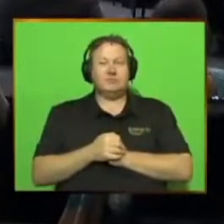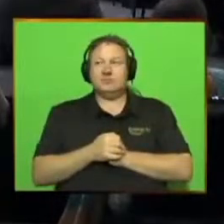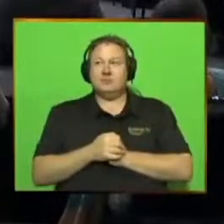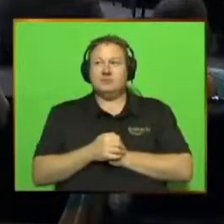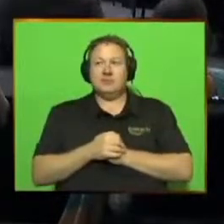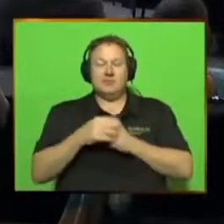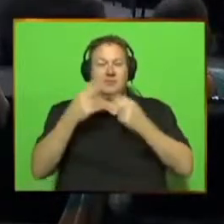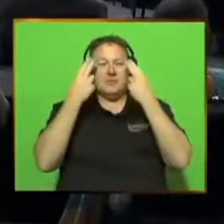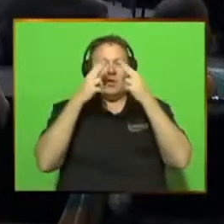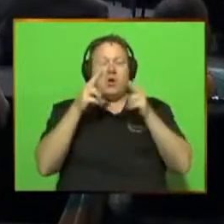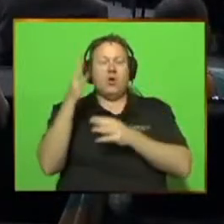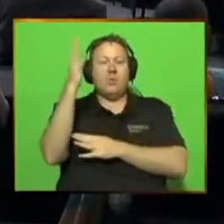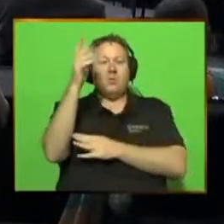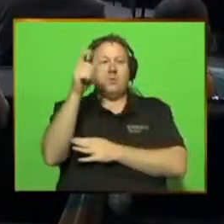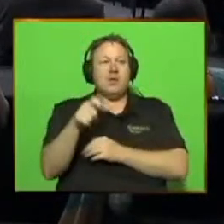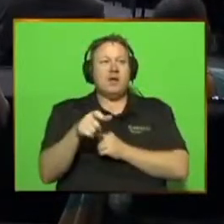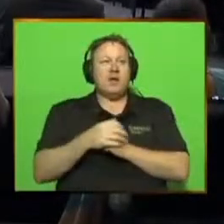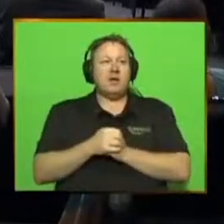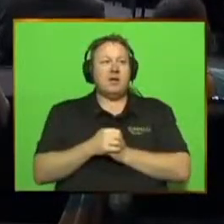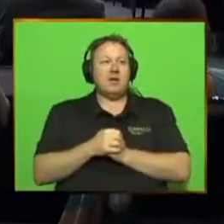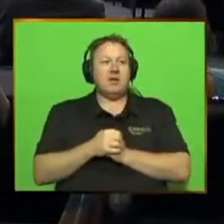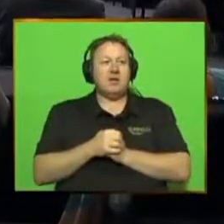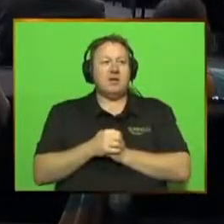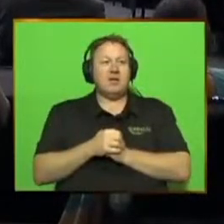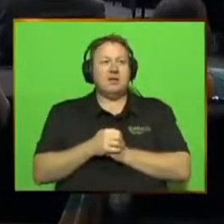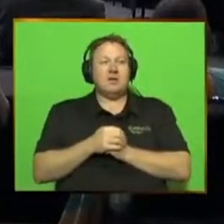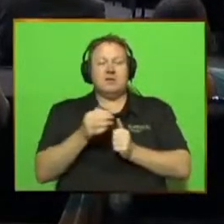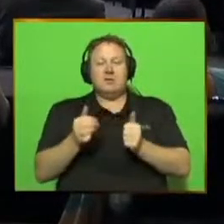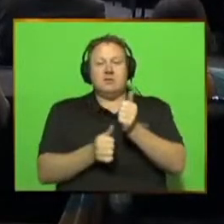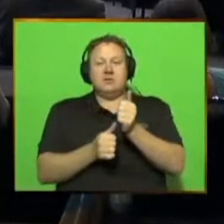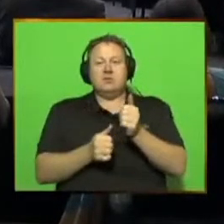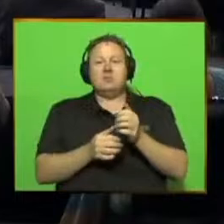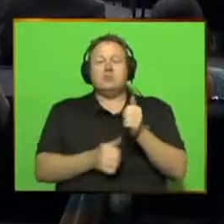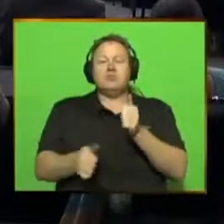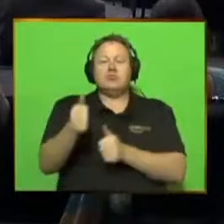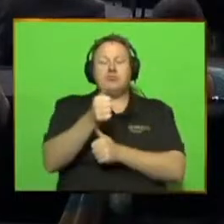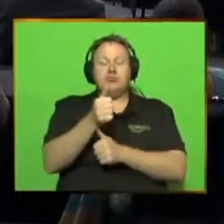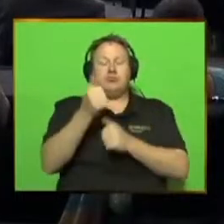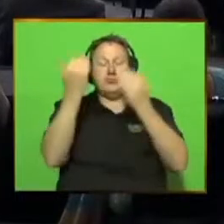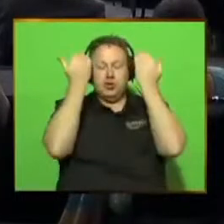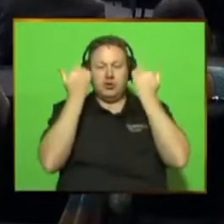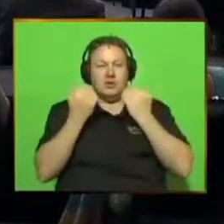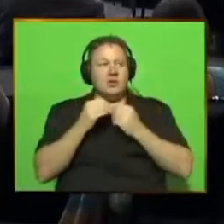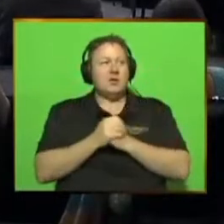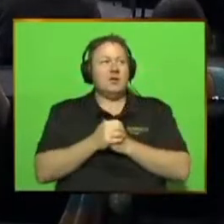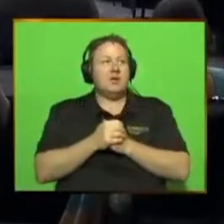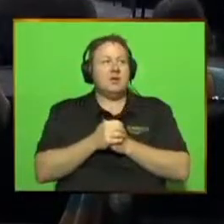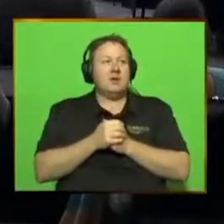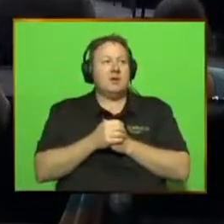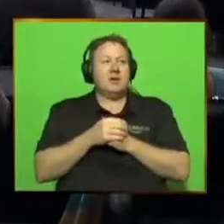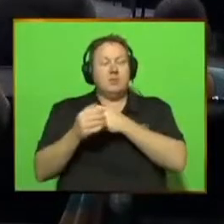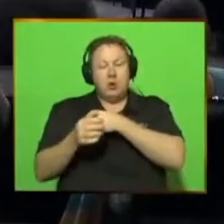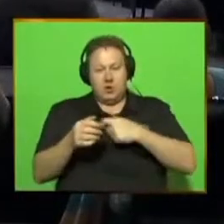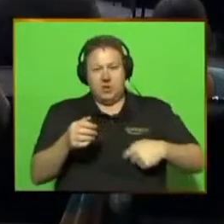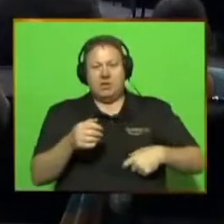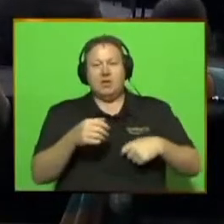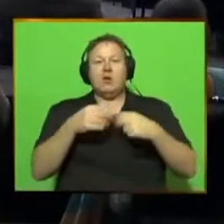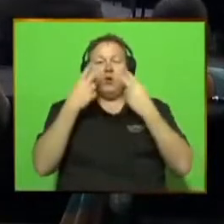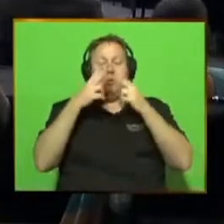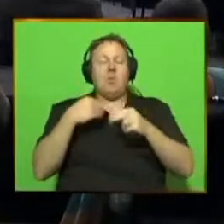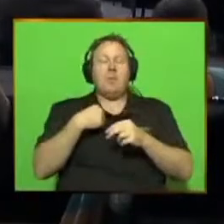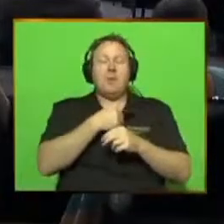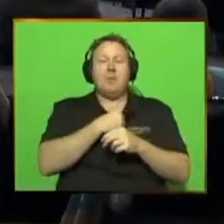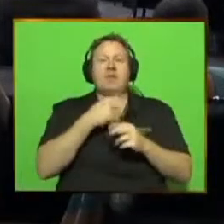Honorable Speaker, Chief Justice, Mr. President, honorable members and